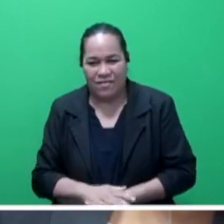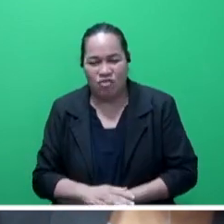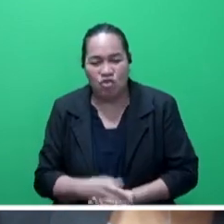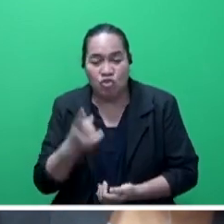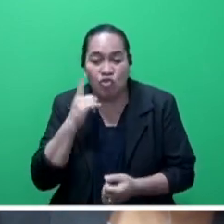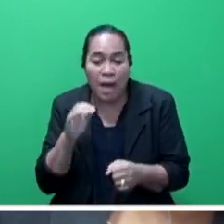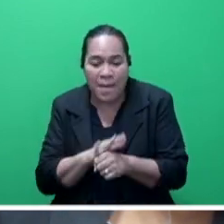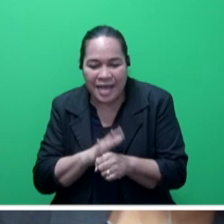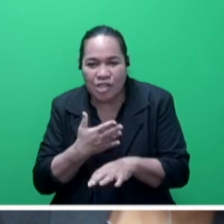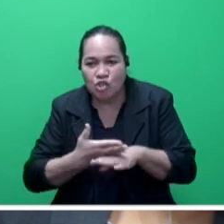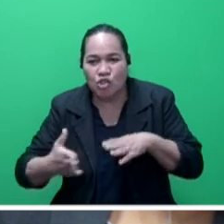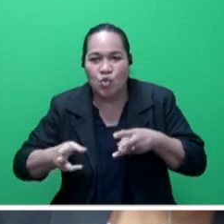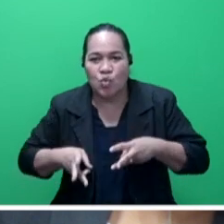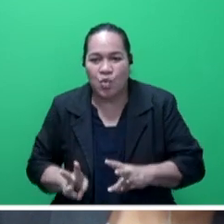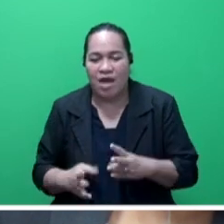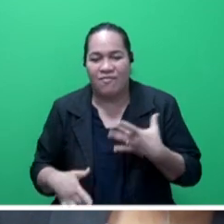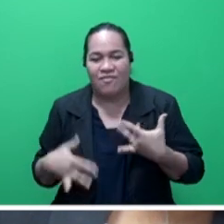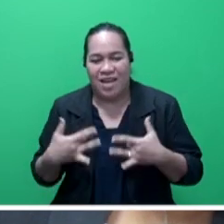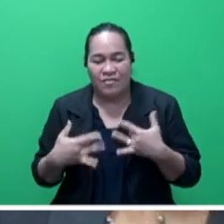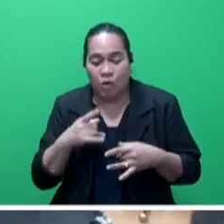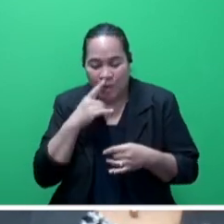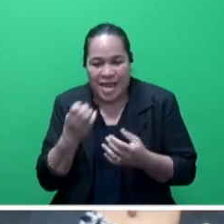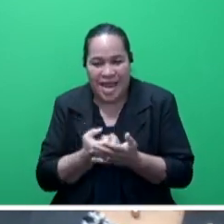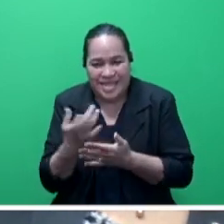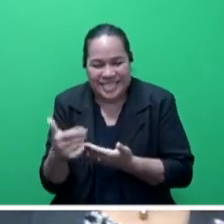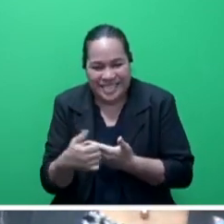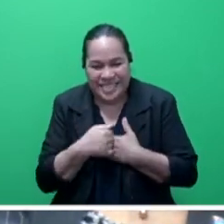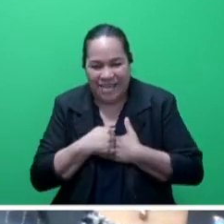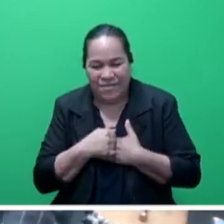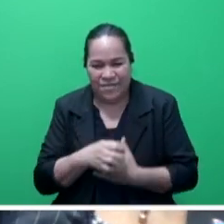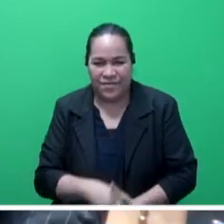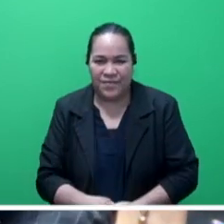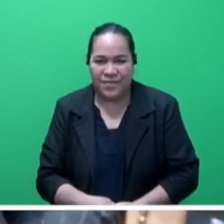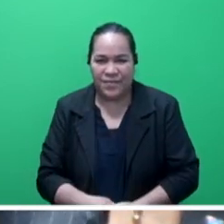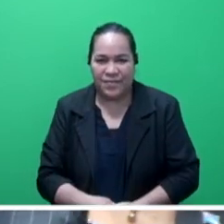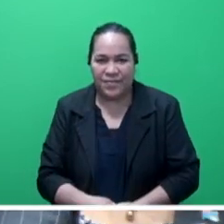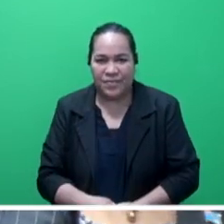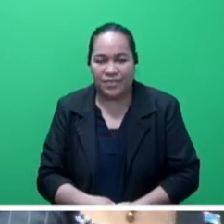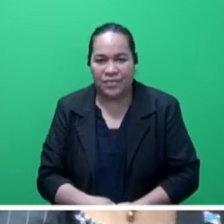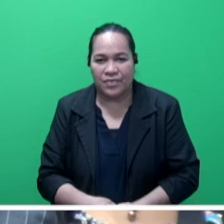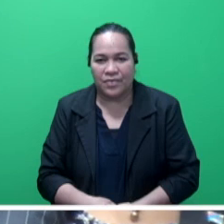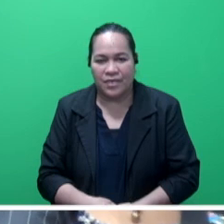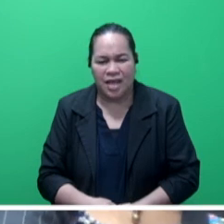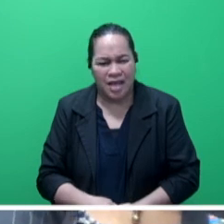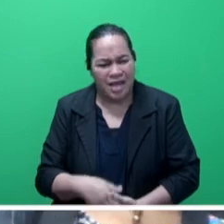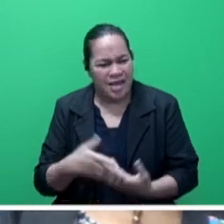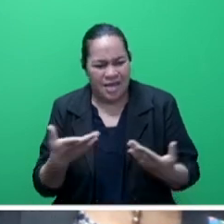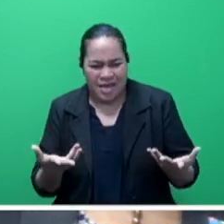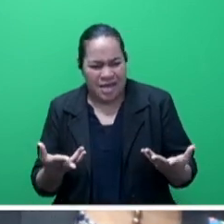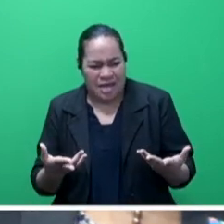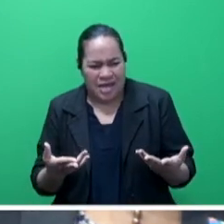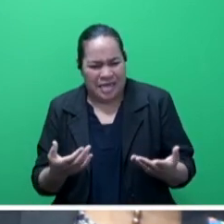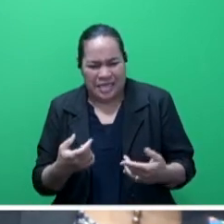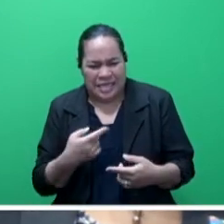a new way of life so it is economically safe, Honorable Speaker, sir. Mr. Speaker, sir, this really rubs me the